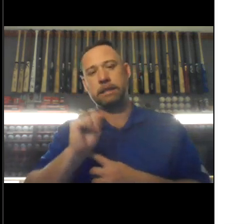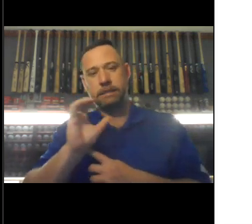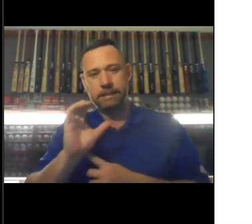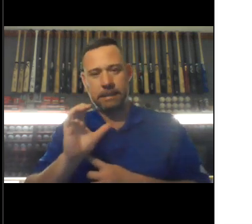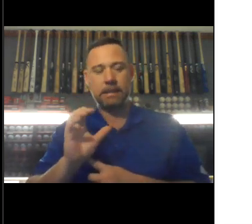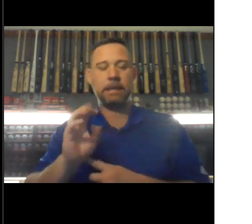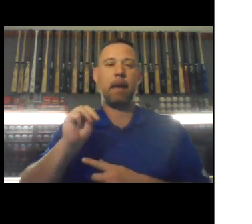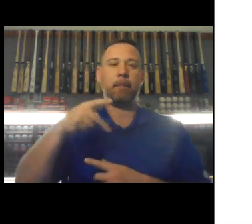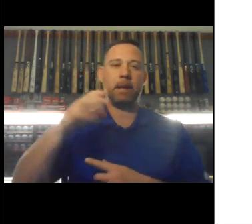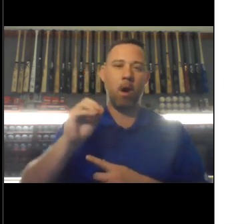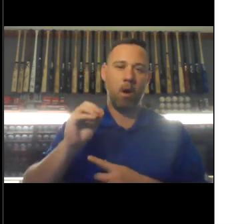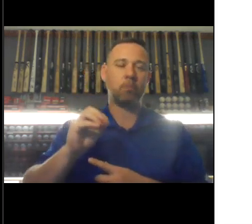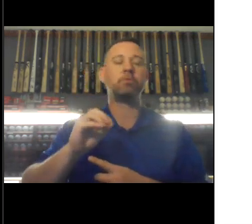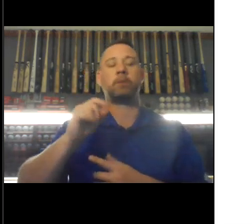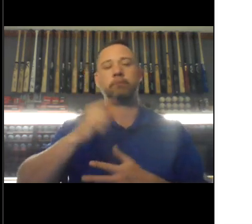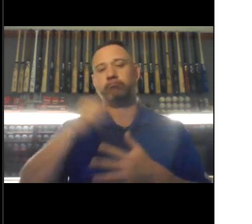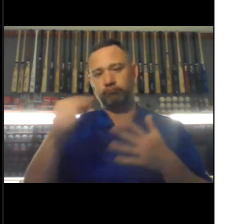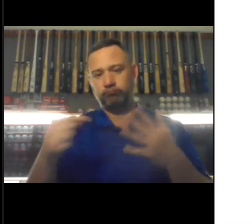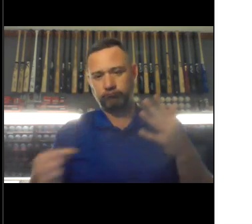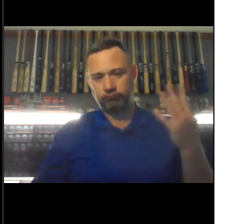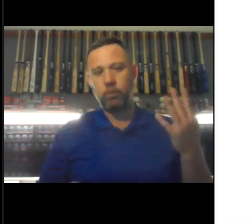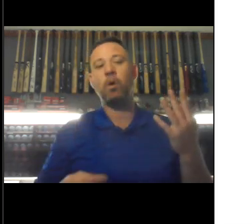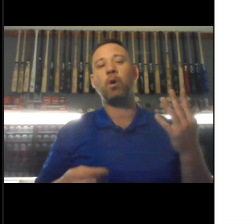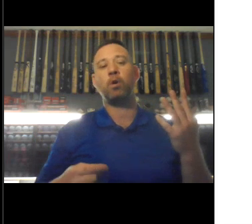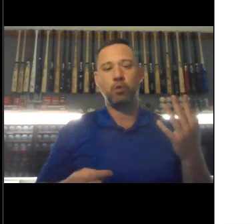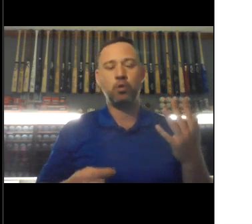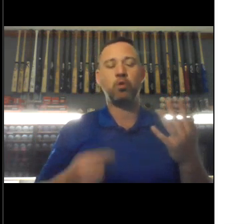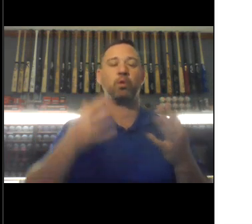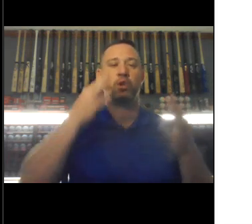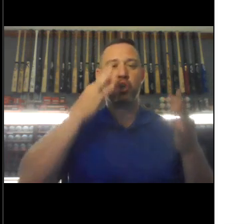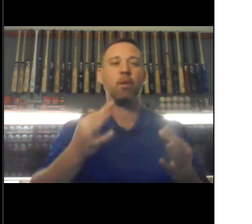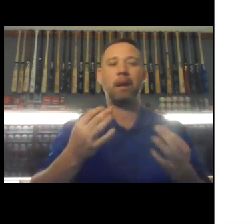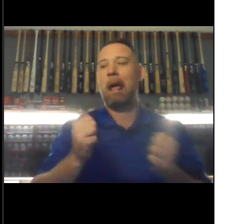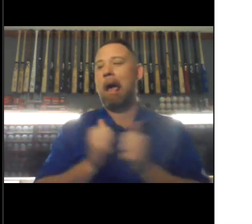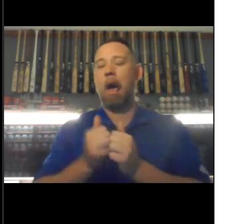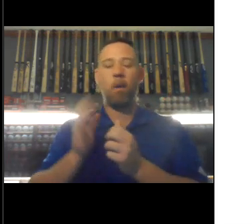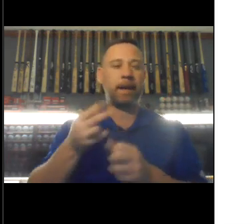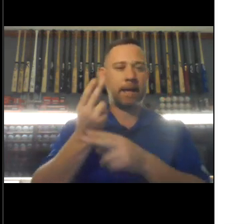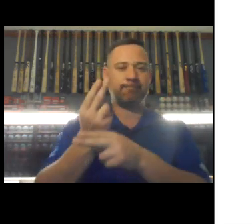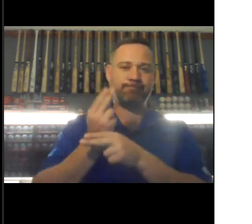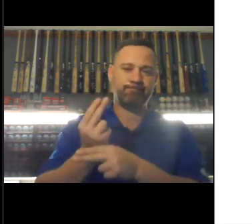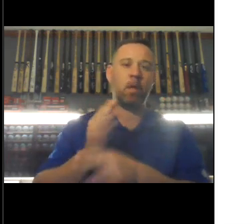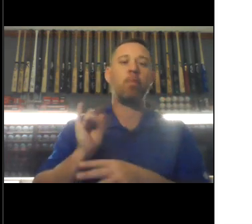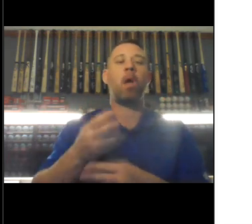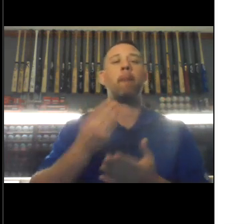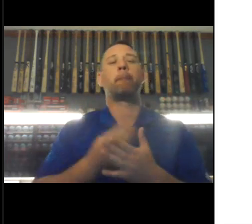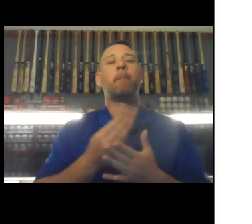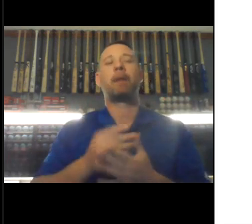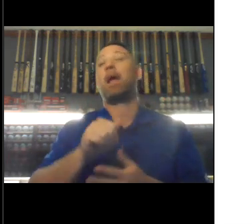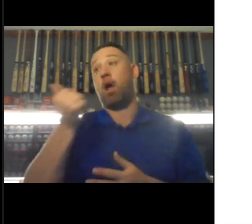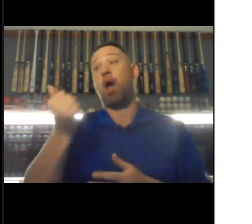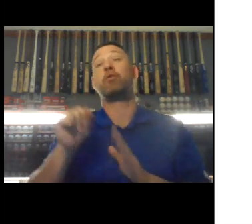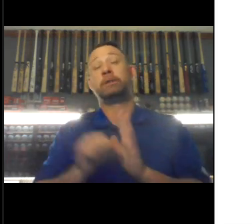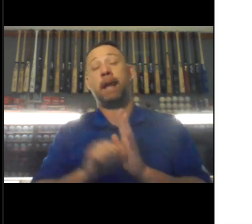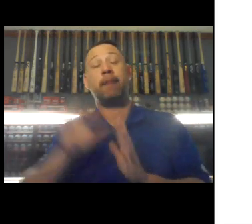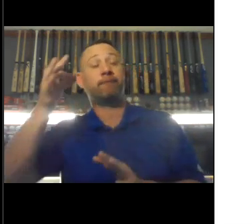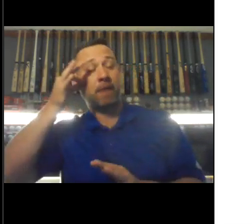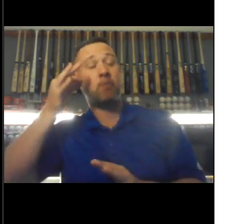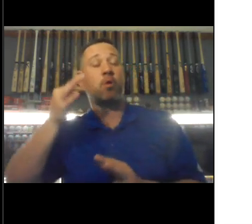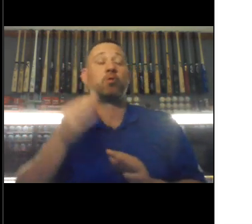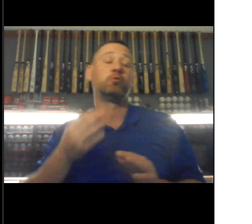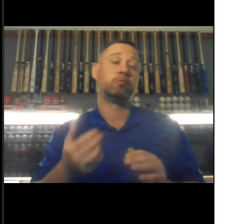MPOs, RTPAs, and others to determine how we can leverage those funds along with other state and federal funds to maximize